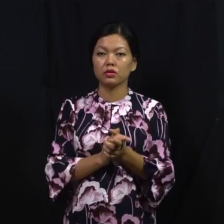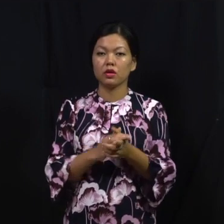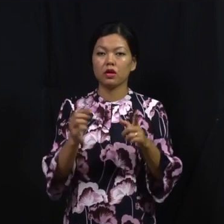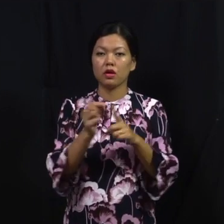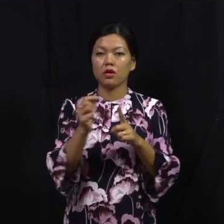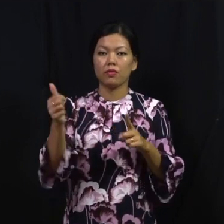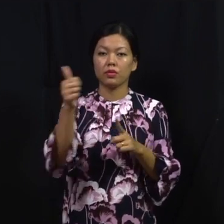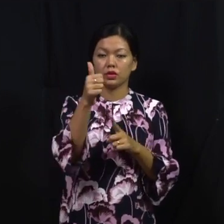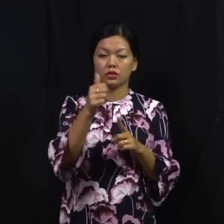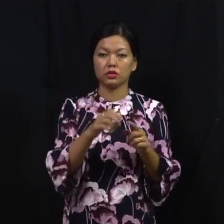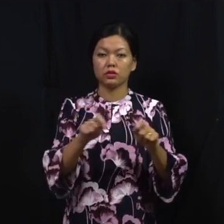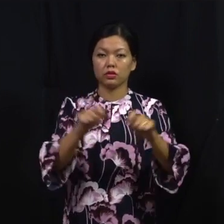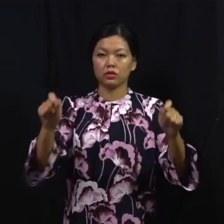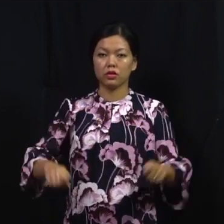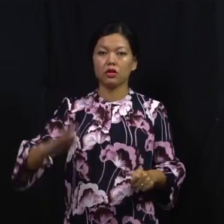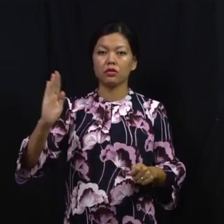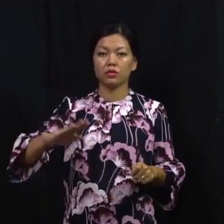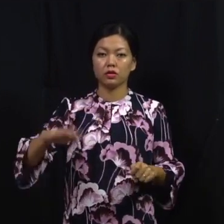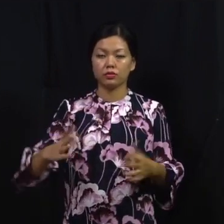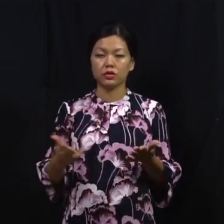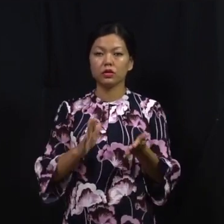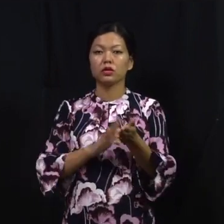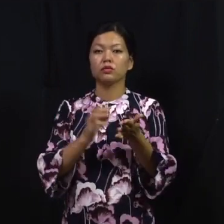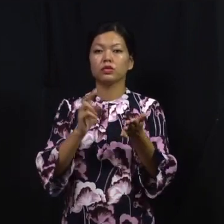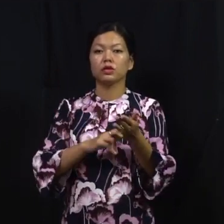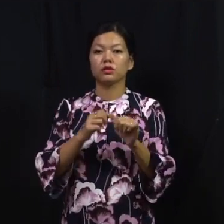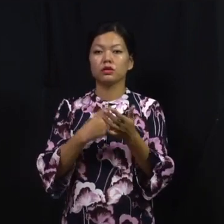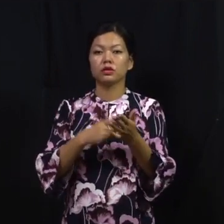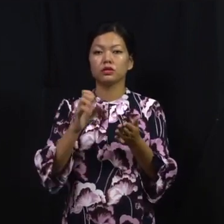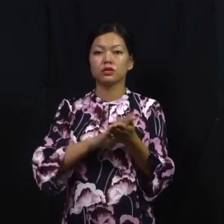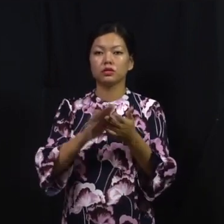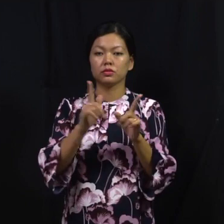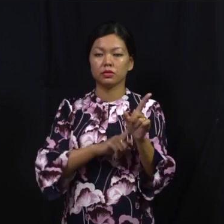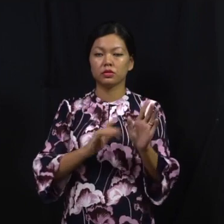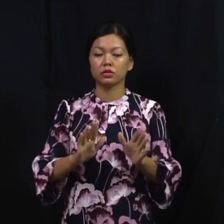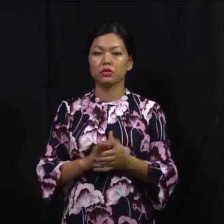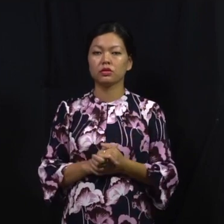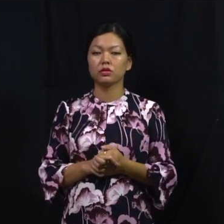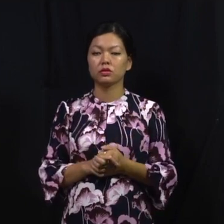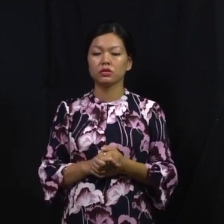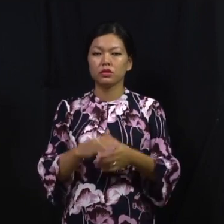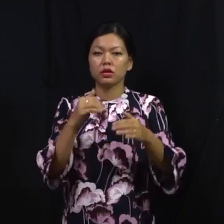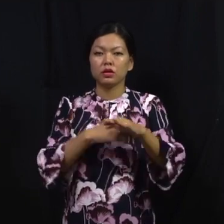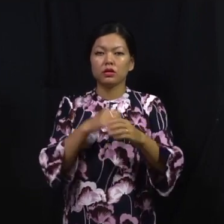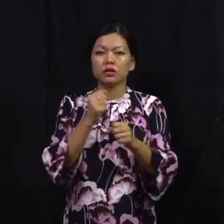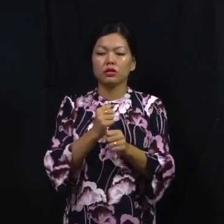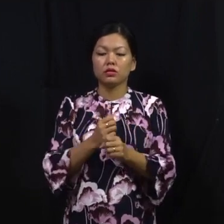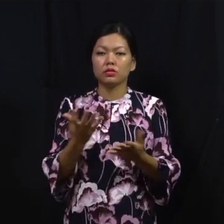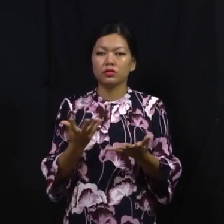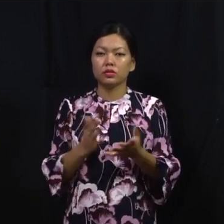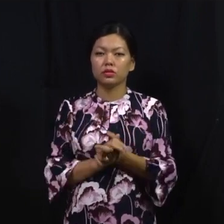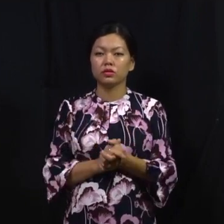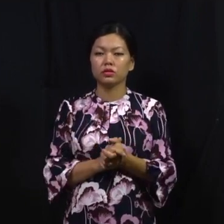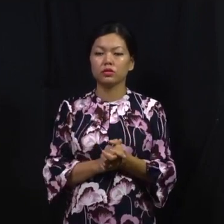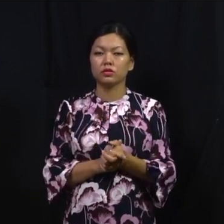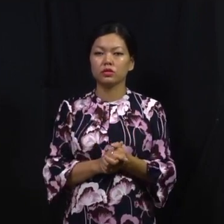a monarchy. It might have different forms of government. Okay, and under this government, they also have